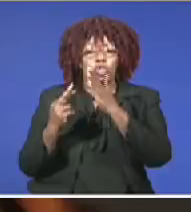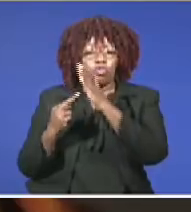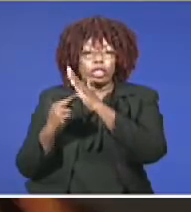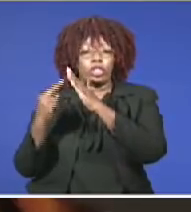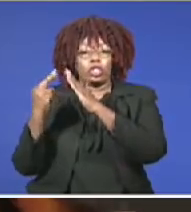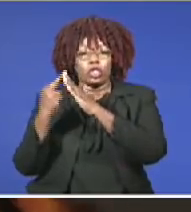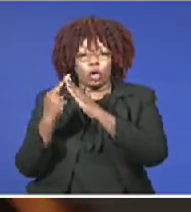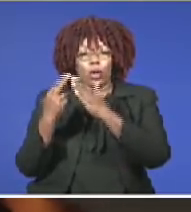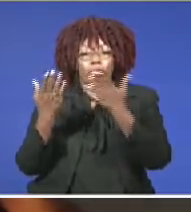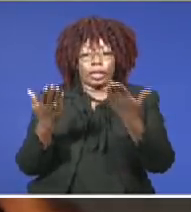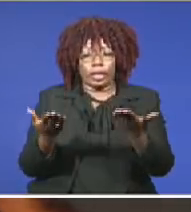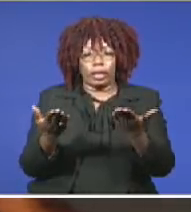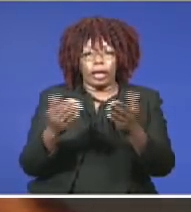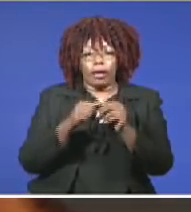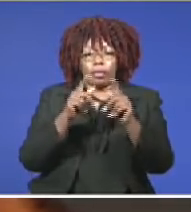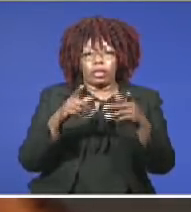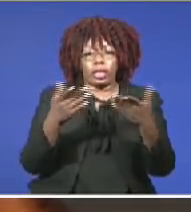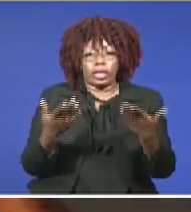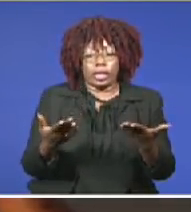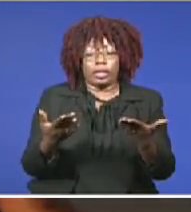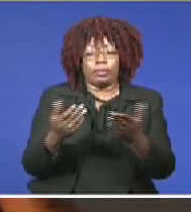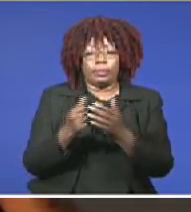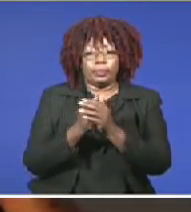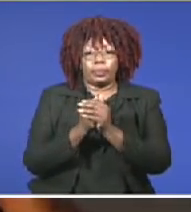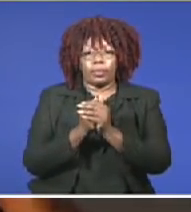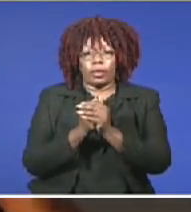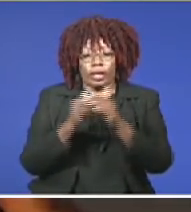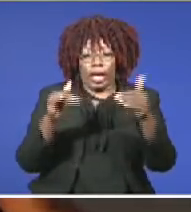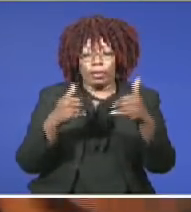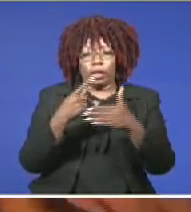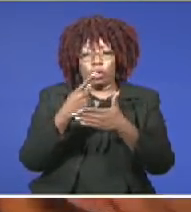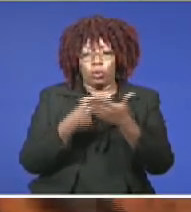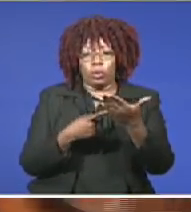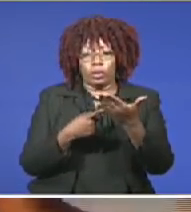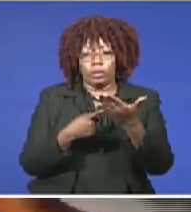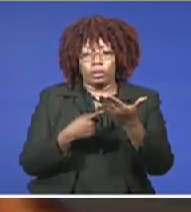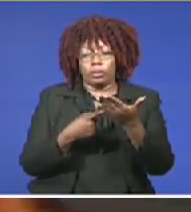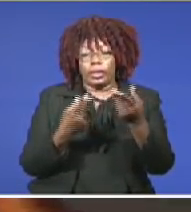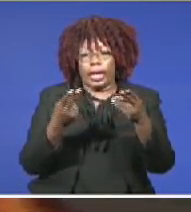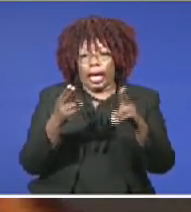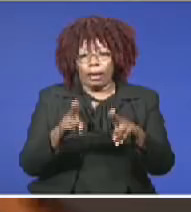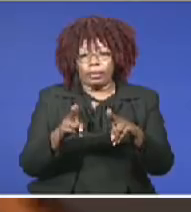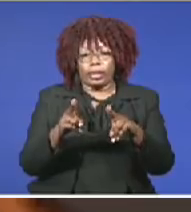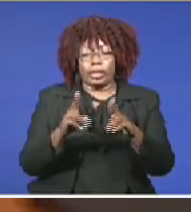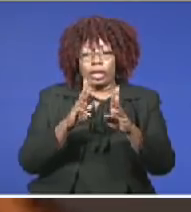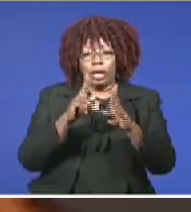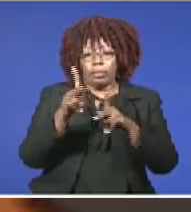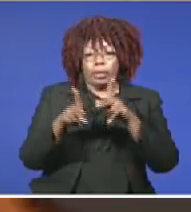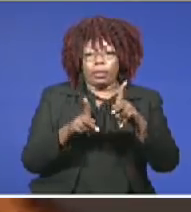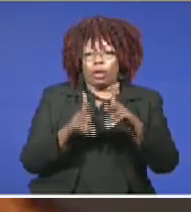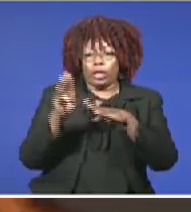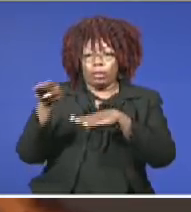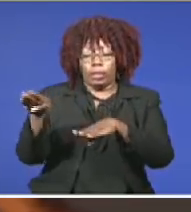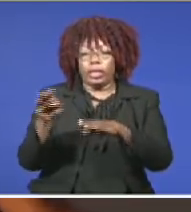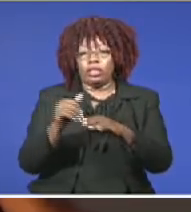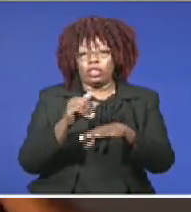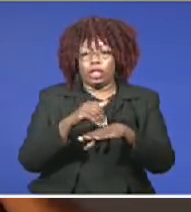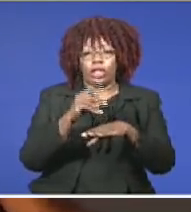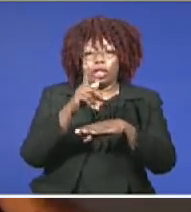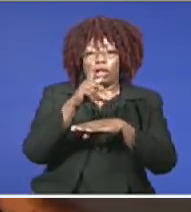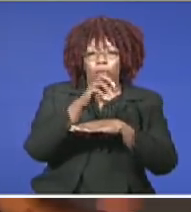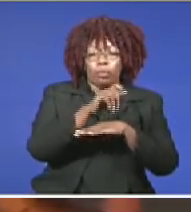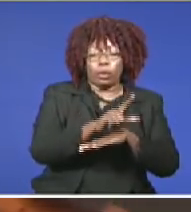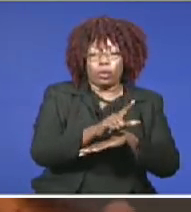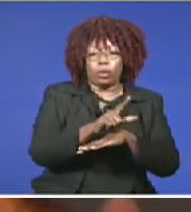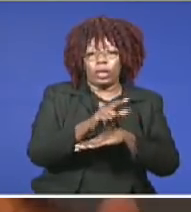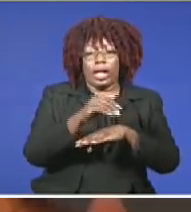be here. And everybody here is extremely impressed with everything that's happening. So we've been people on the beach, at the pool, enjoying the spa.